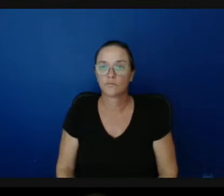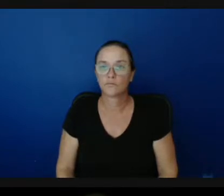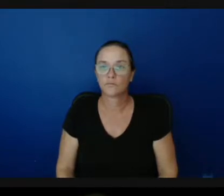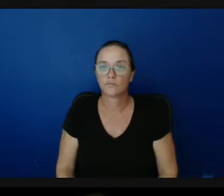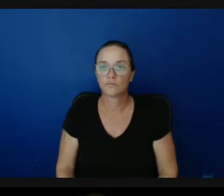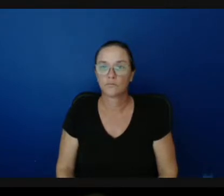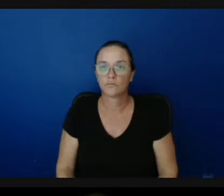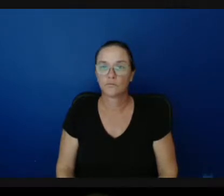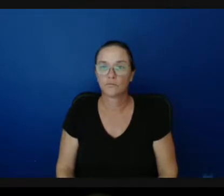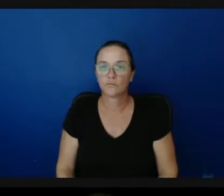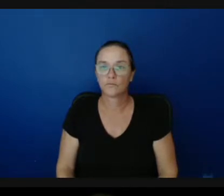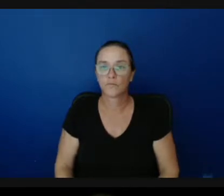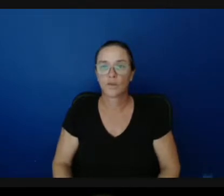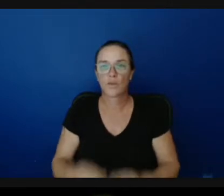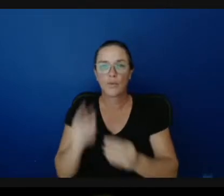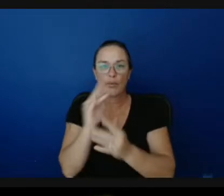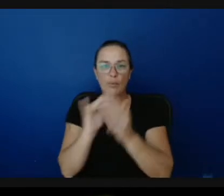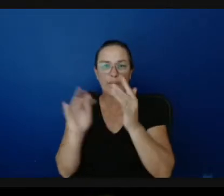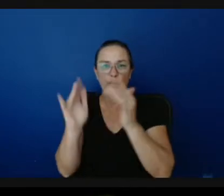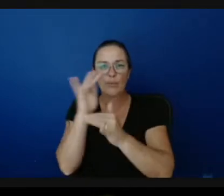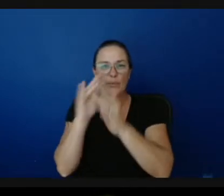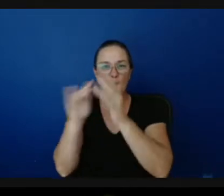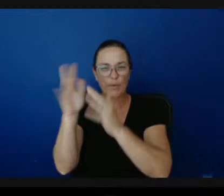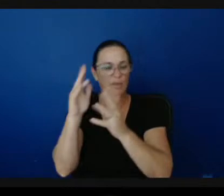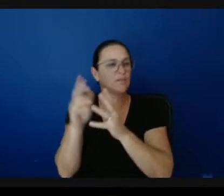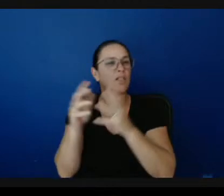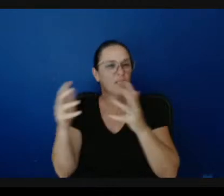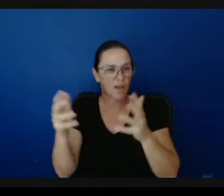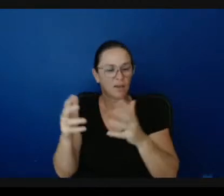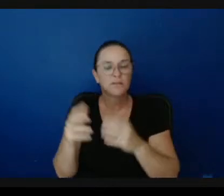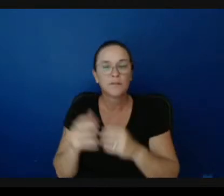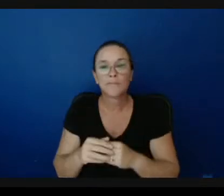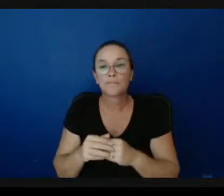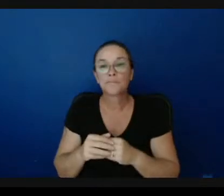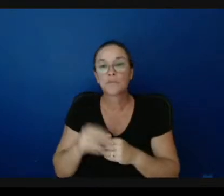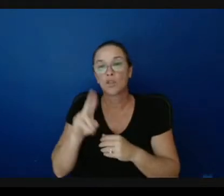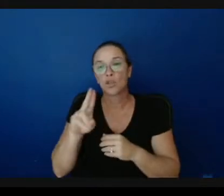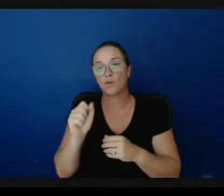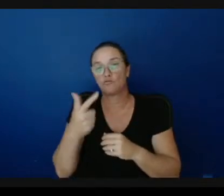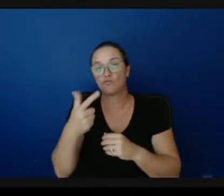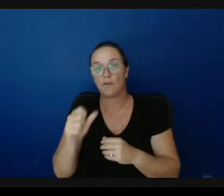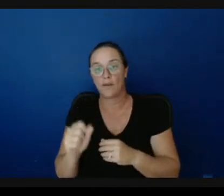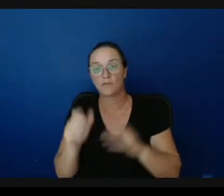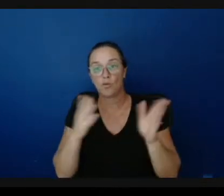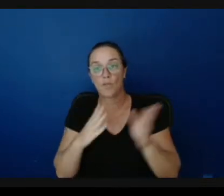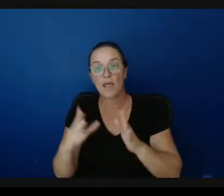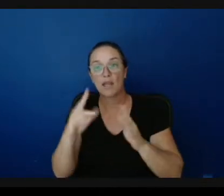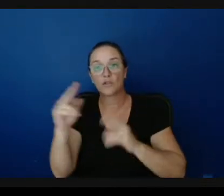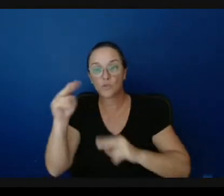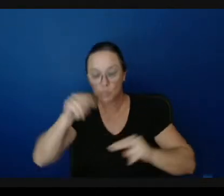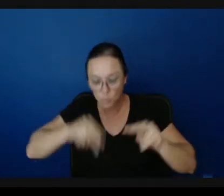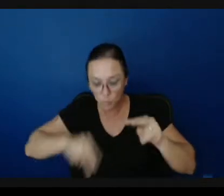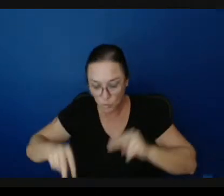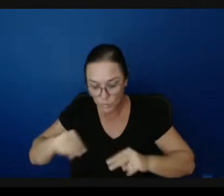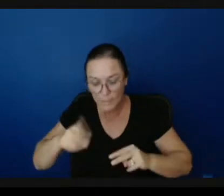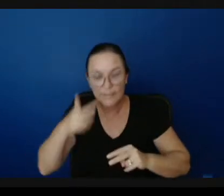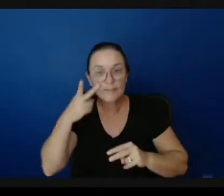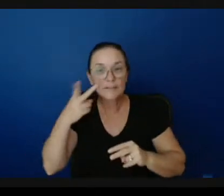So degassing quite a bit. As USGS mentioned, they're planning overflight tomorrow to look in there and see if they